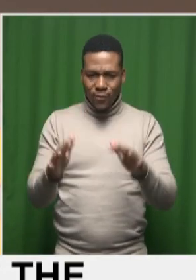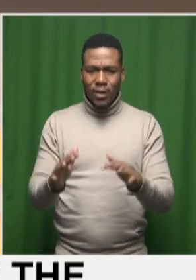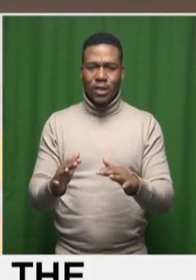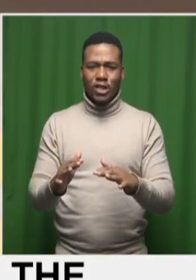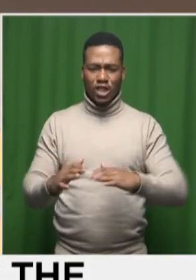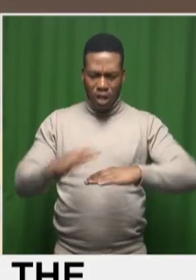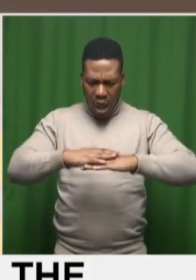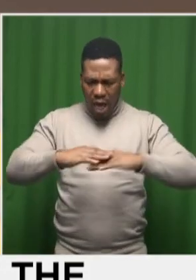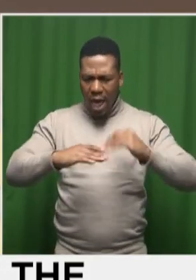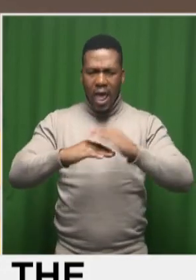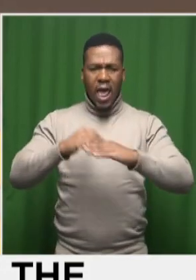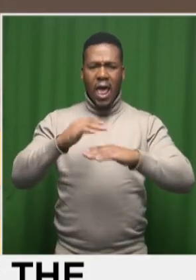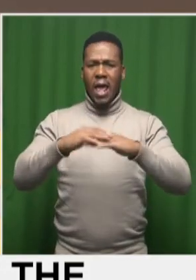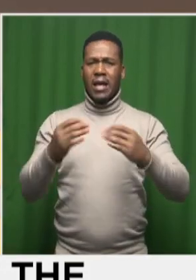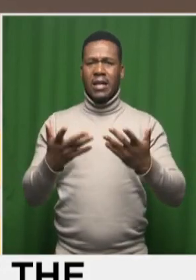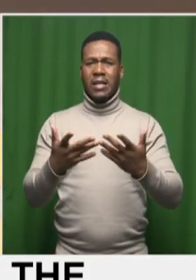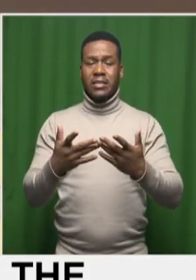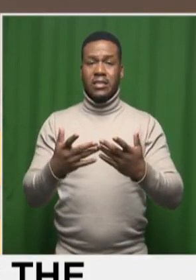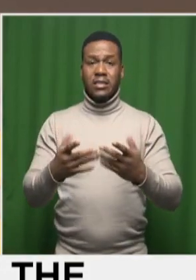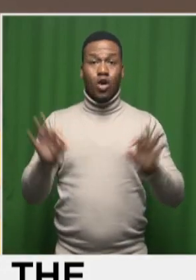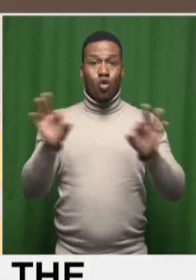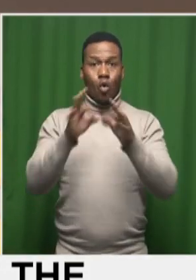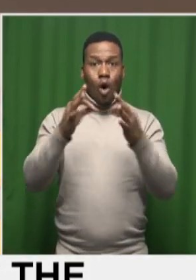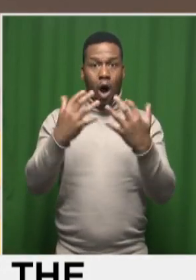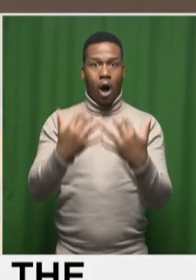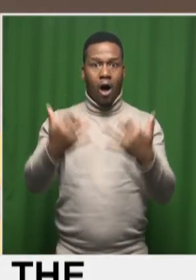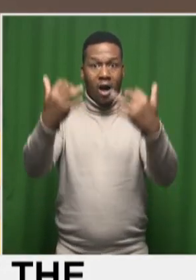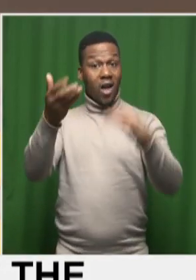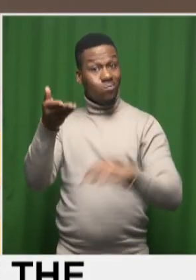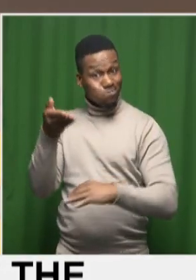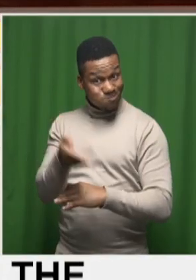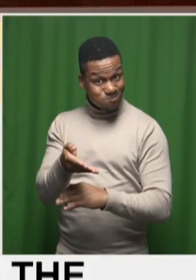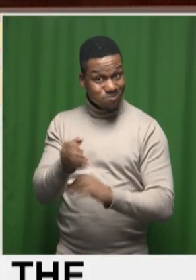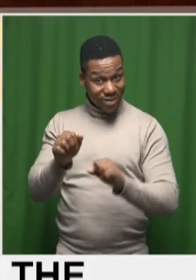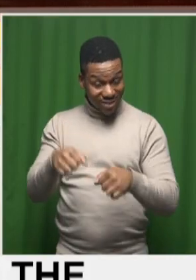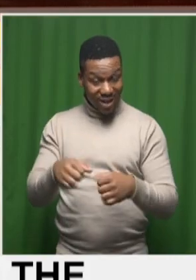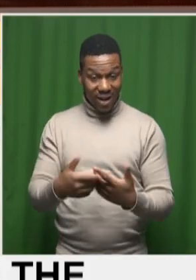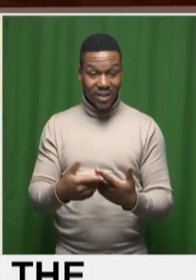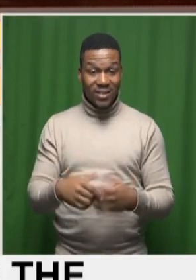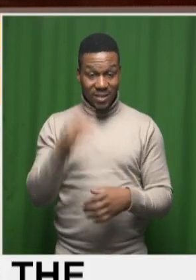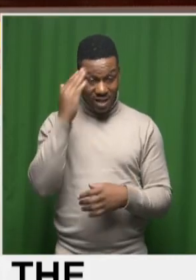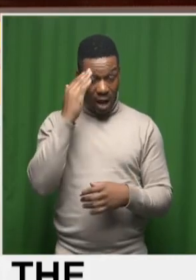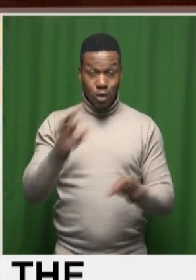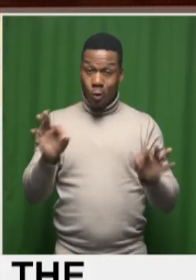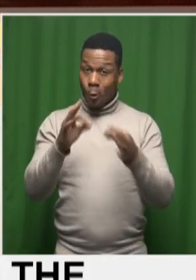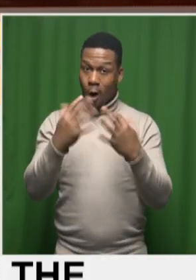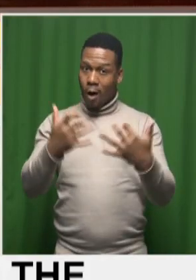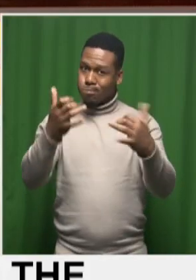and elements and having the choir. I think the choir was something that, you know, Riky used a lot.